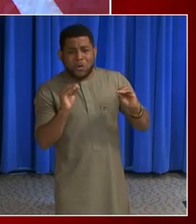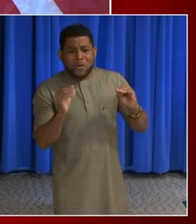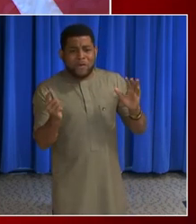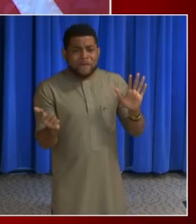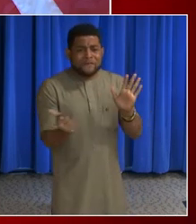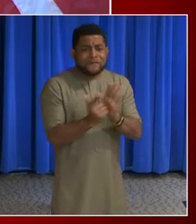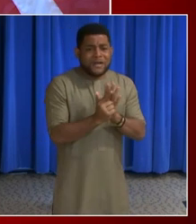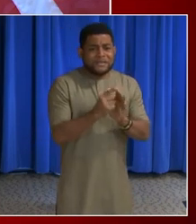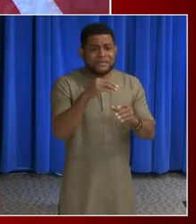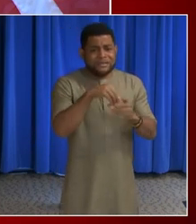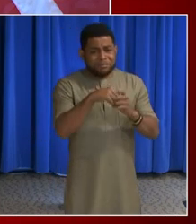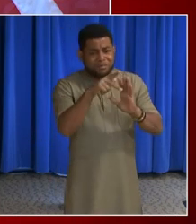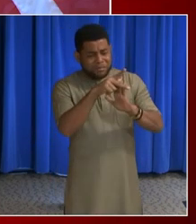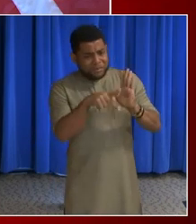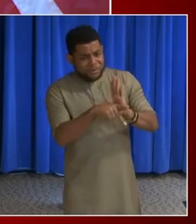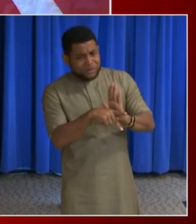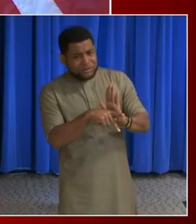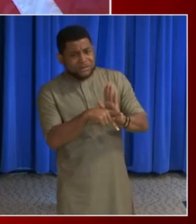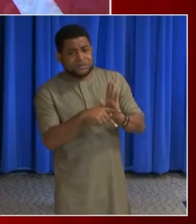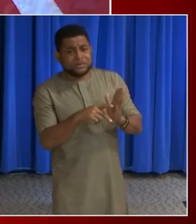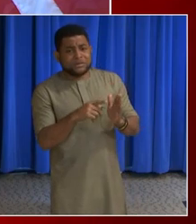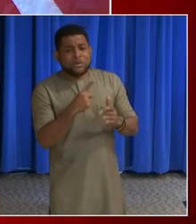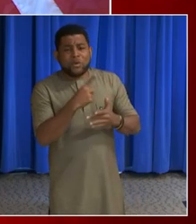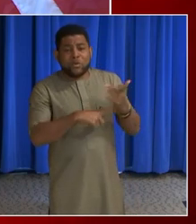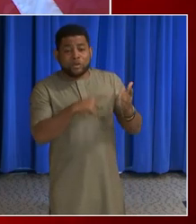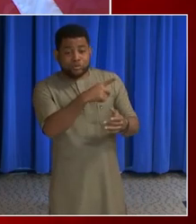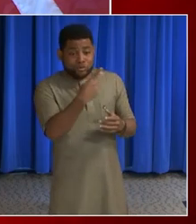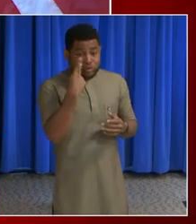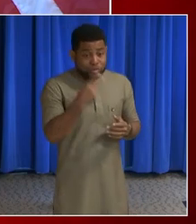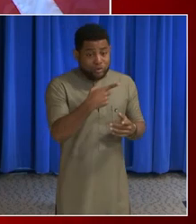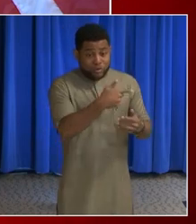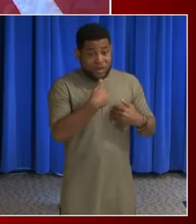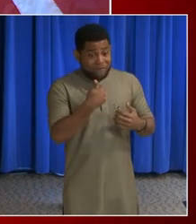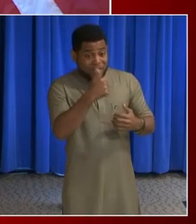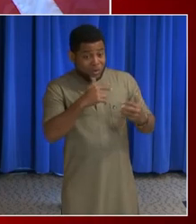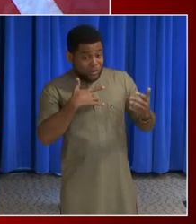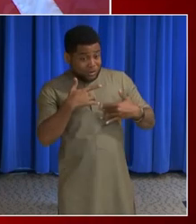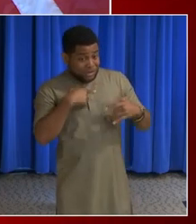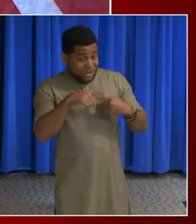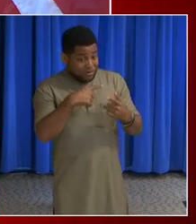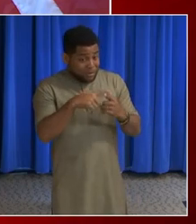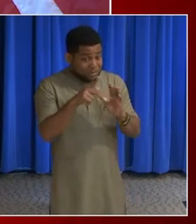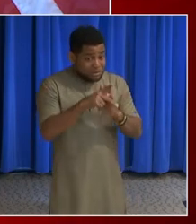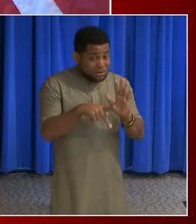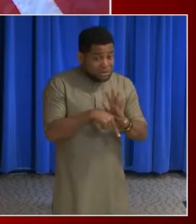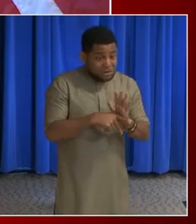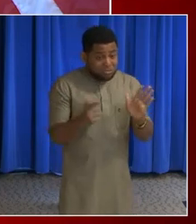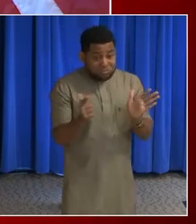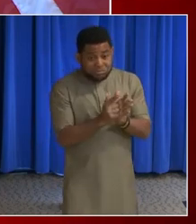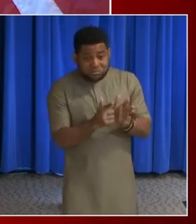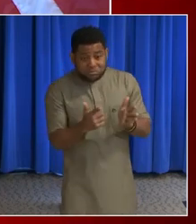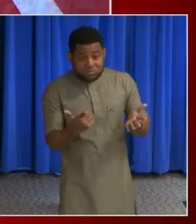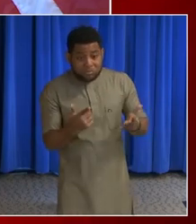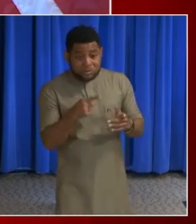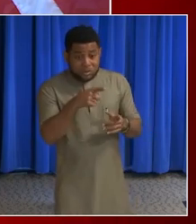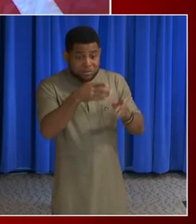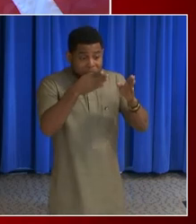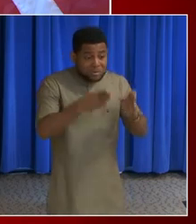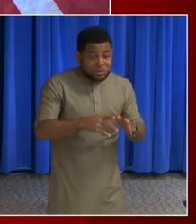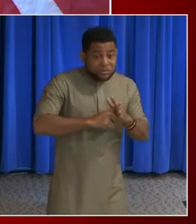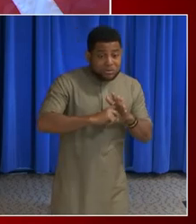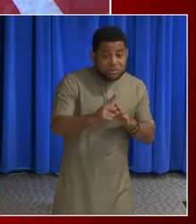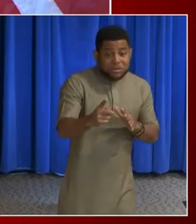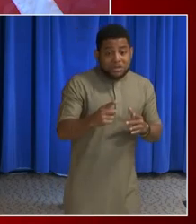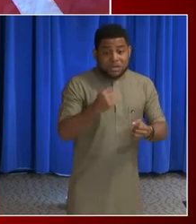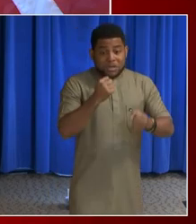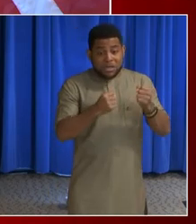policy. Given what you saw, do you have any concerns about the circumstances, a person running away in a park? I